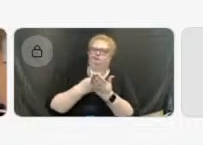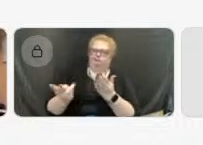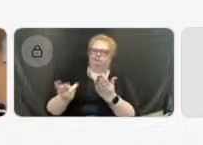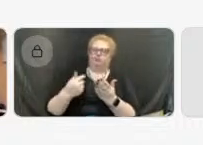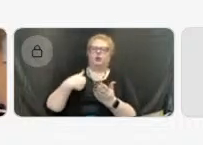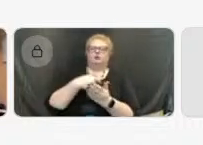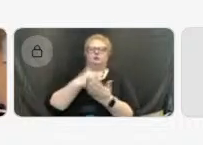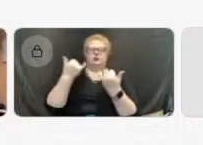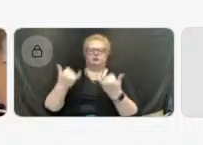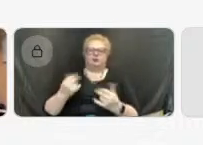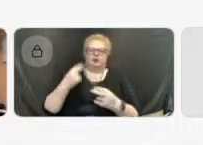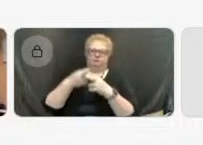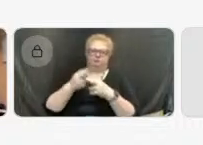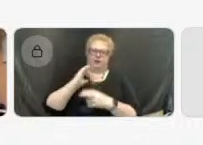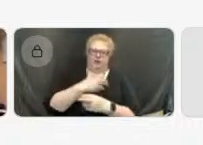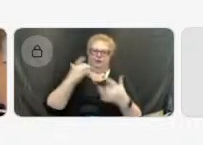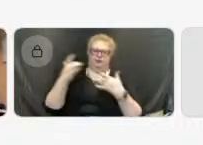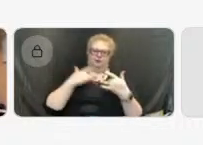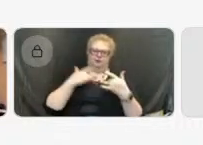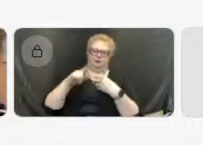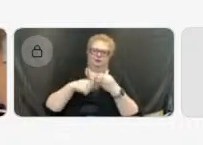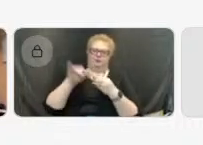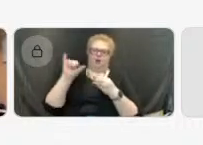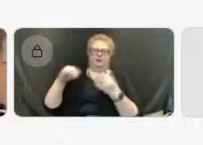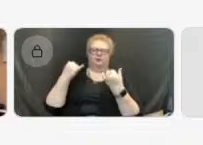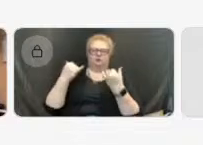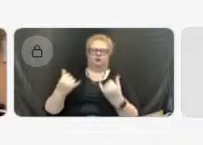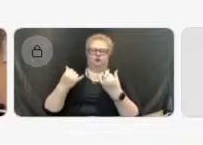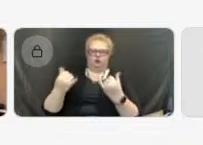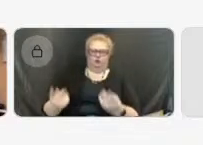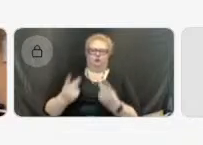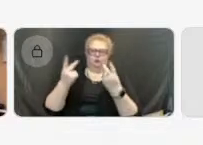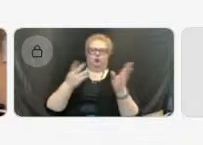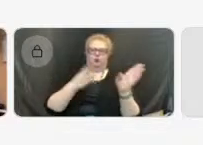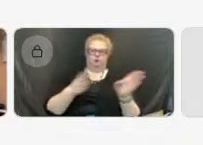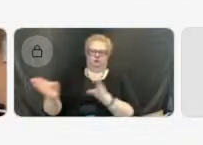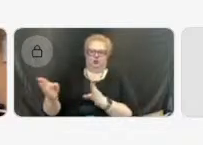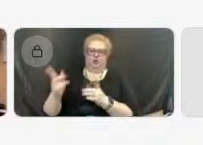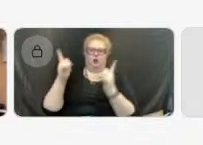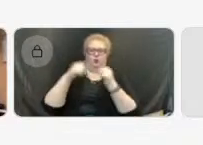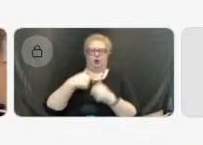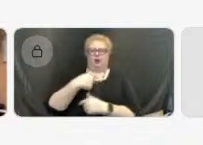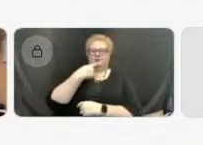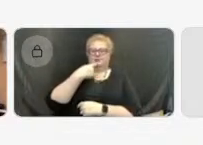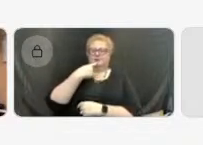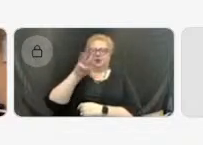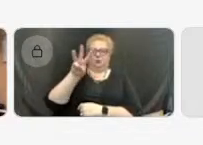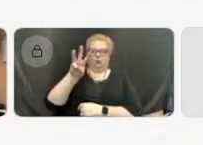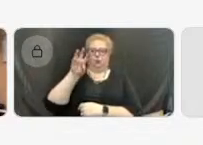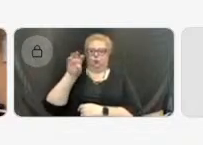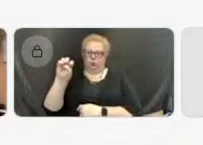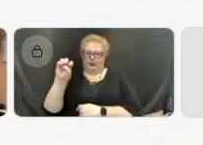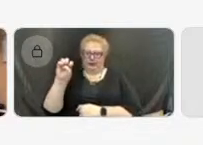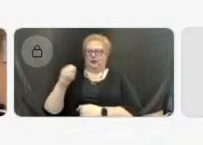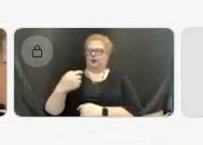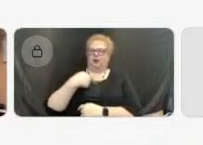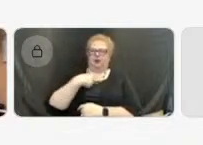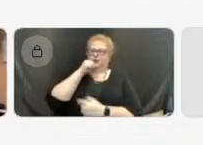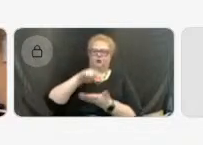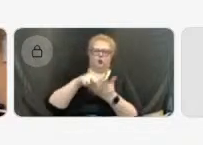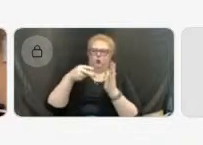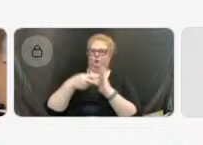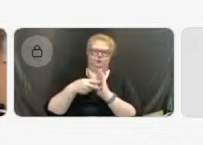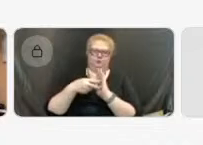concerns with the current proposed plan for development. And when I say we, I do not make this